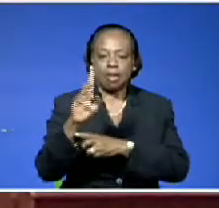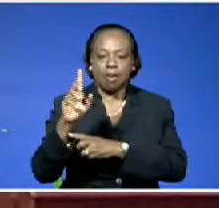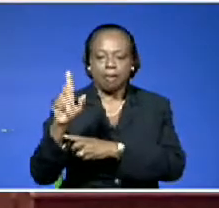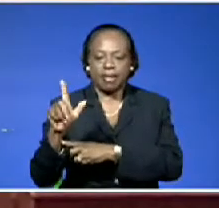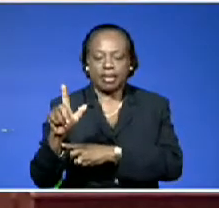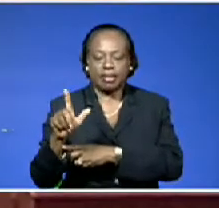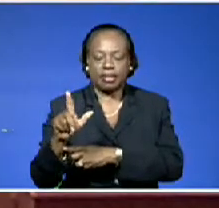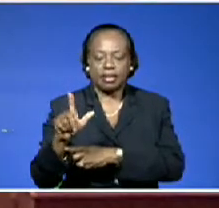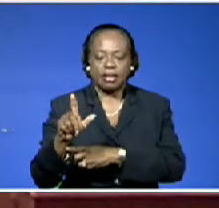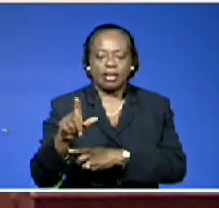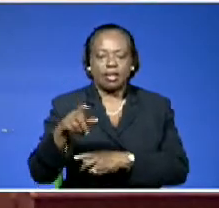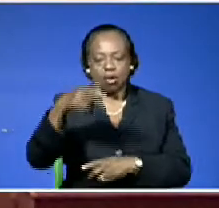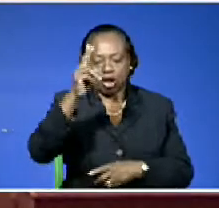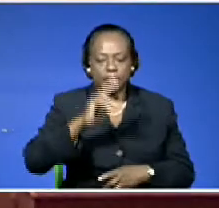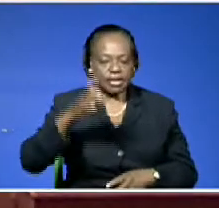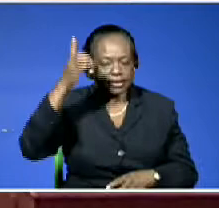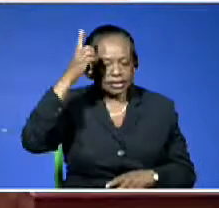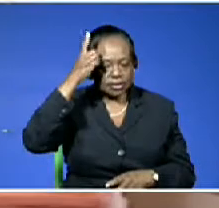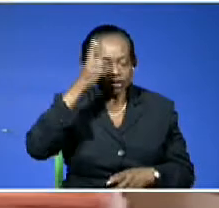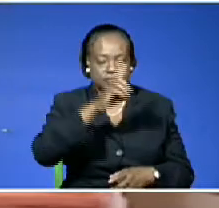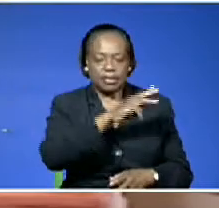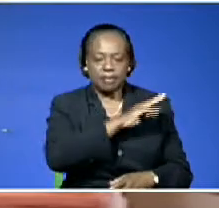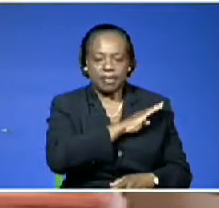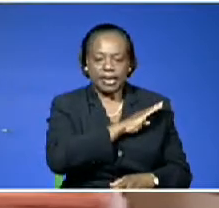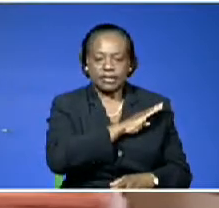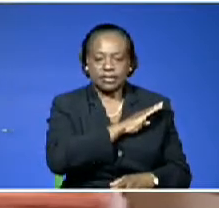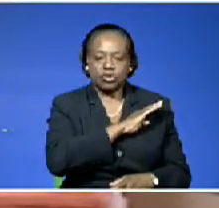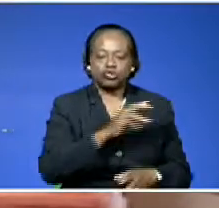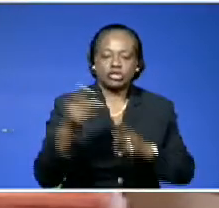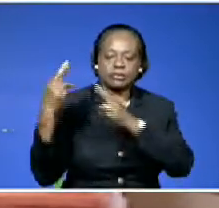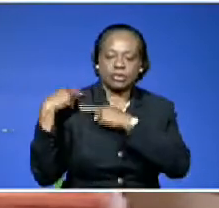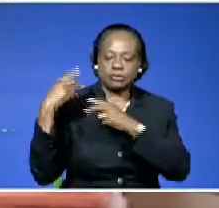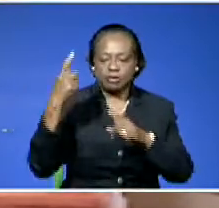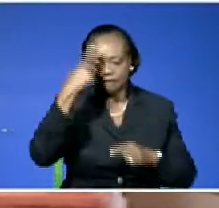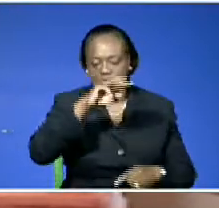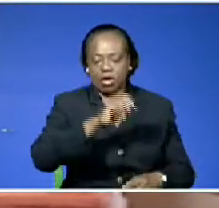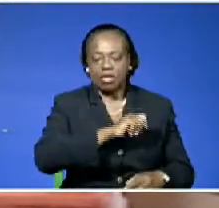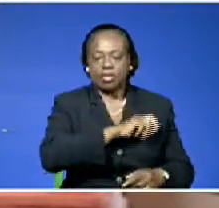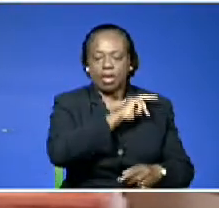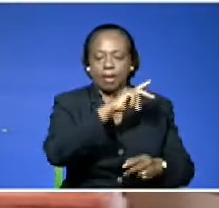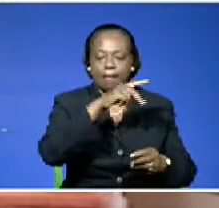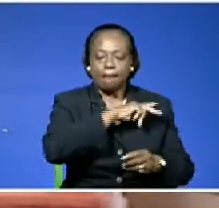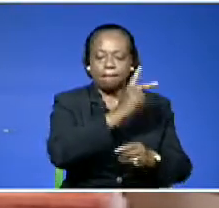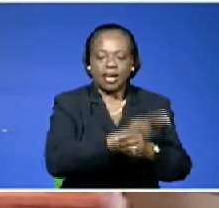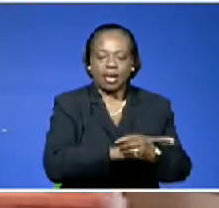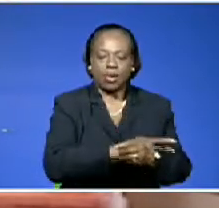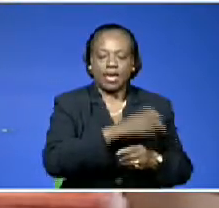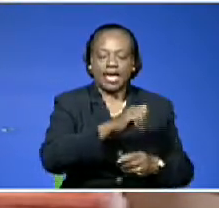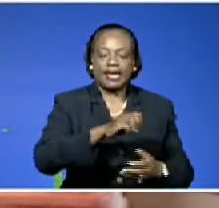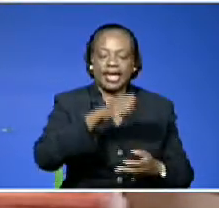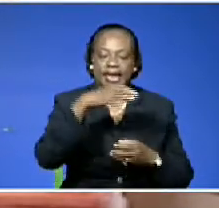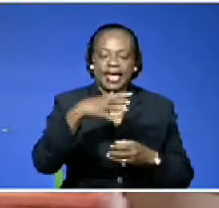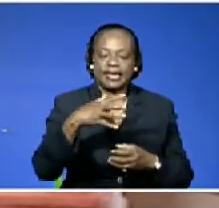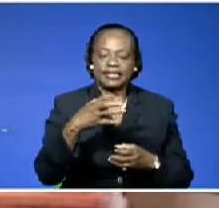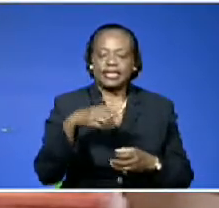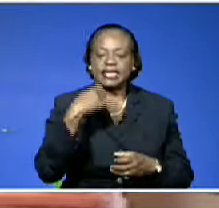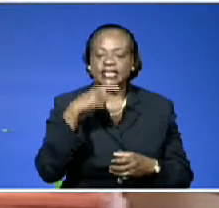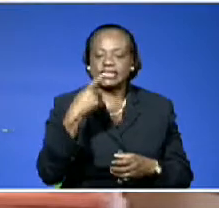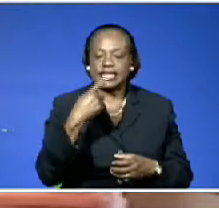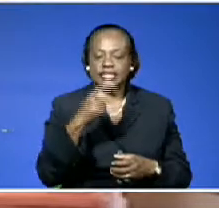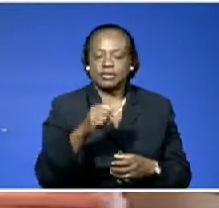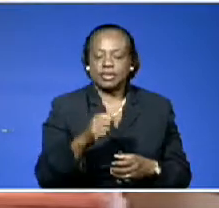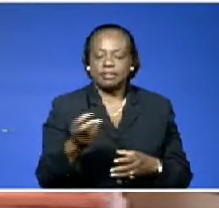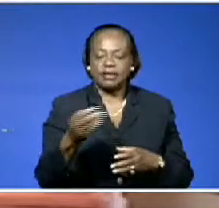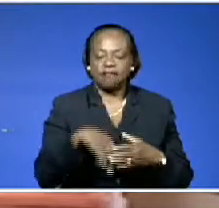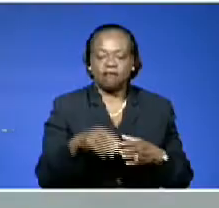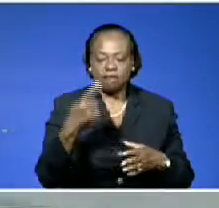who is responsible for the Bahamas Power and Light Company, indicated that the important piece of legislation will allow for more efficient power supply in